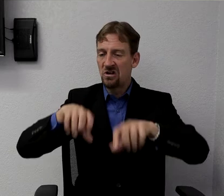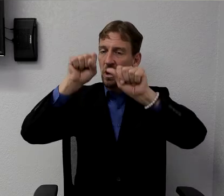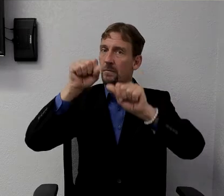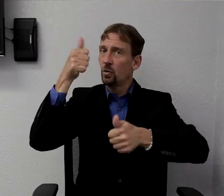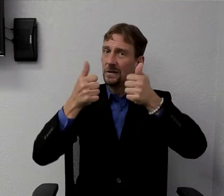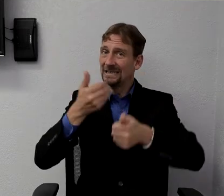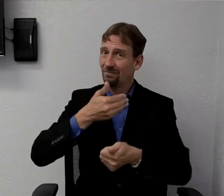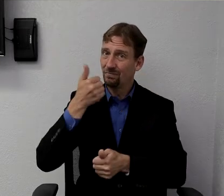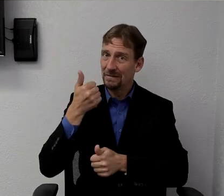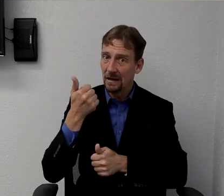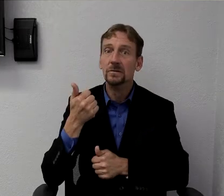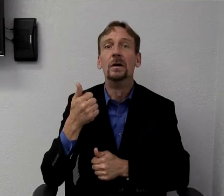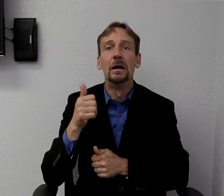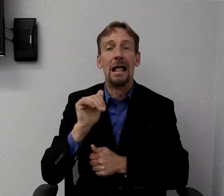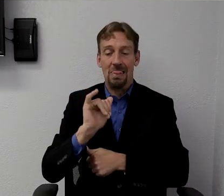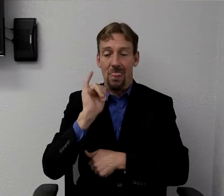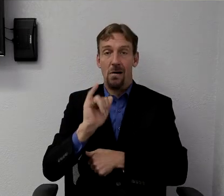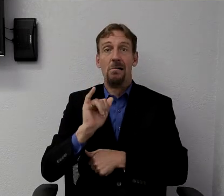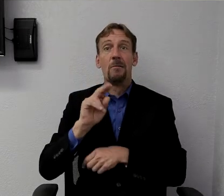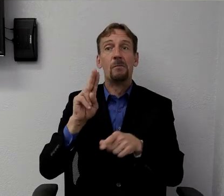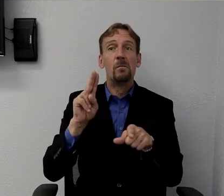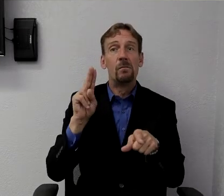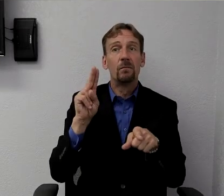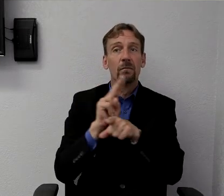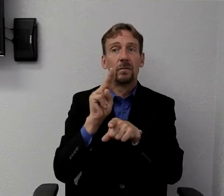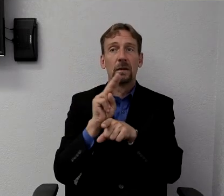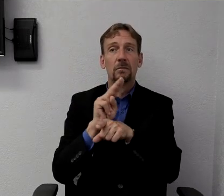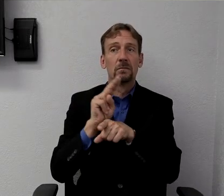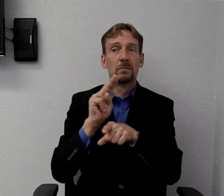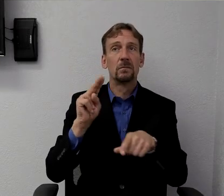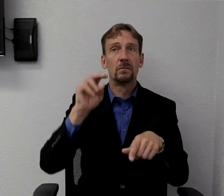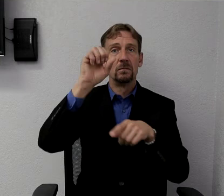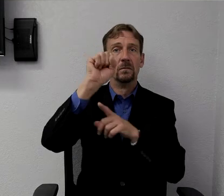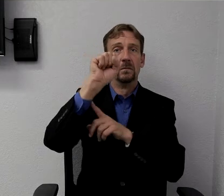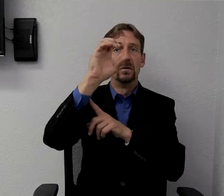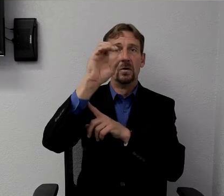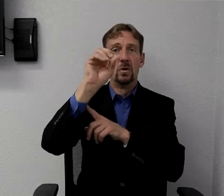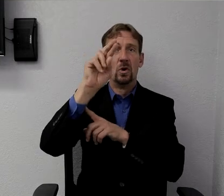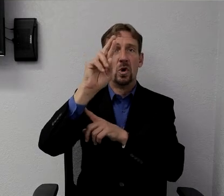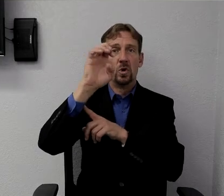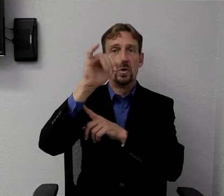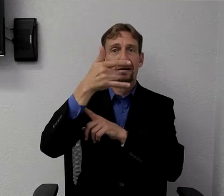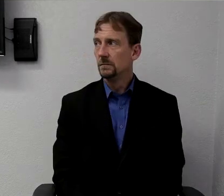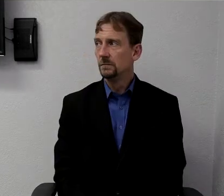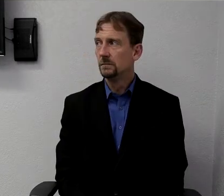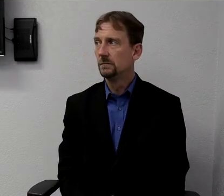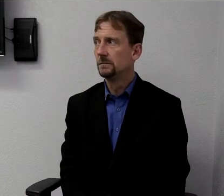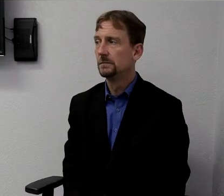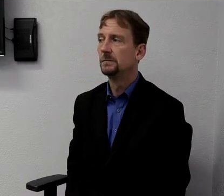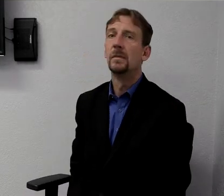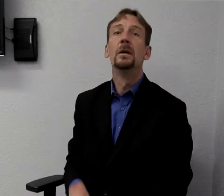uses a scoring system, SOFA. So SOFA is